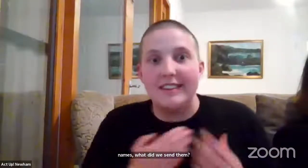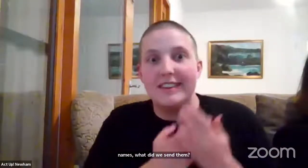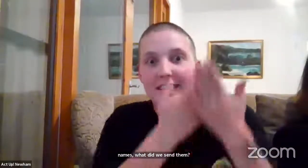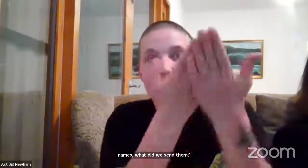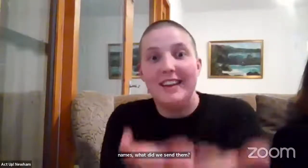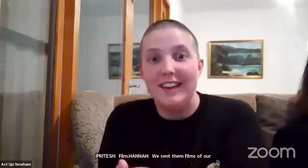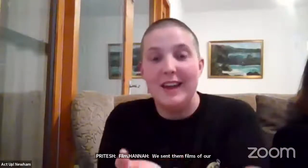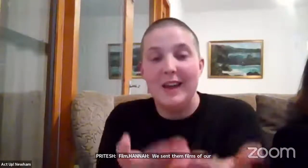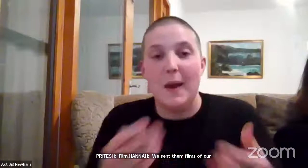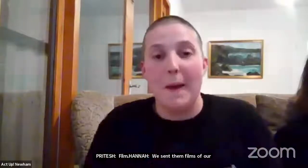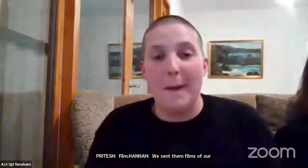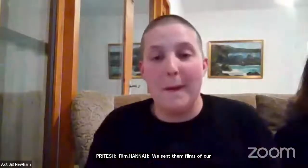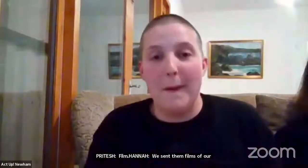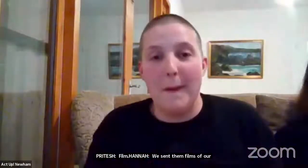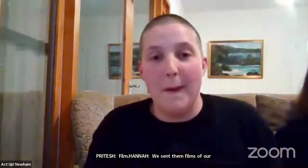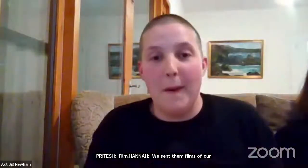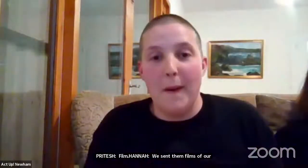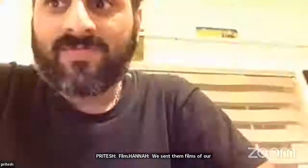send us?